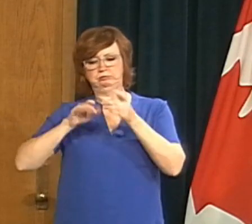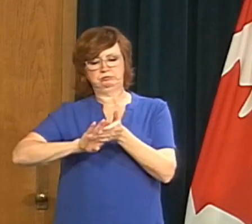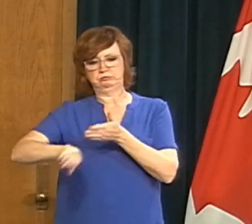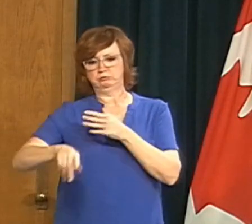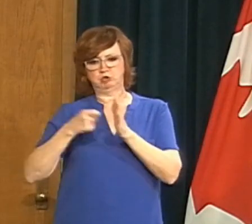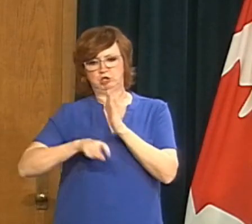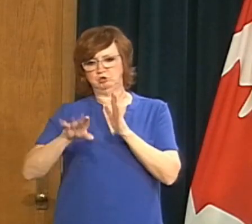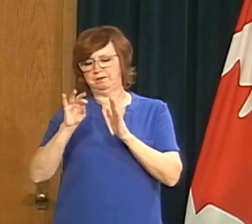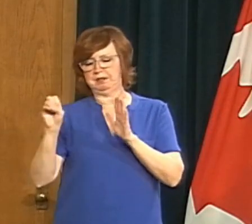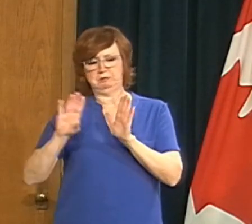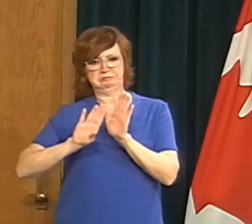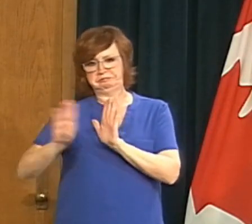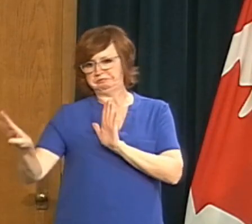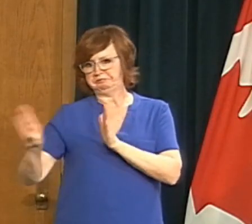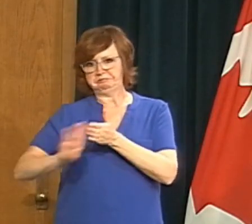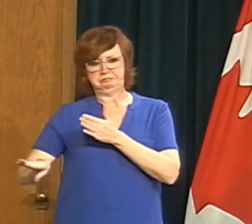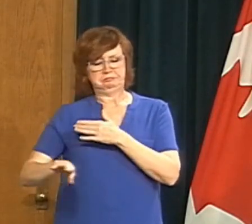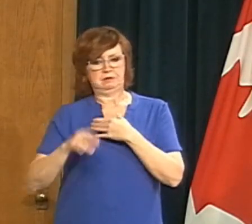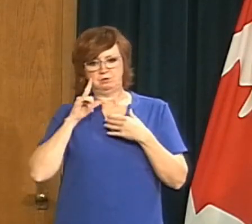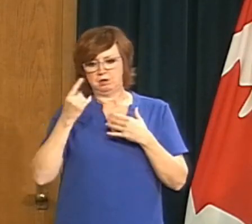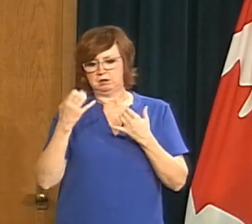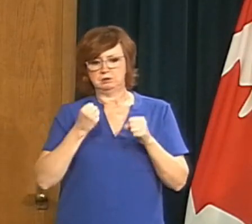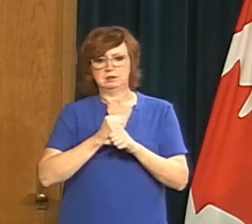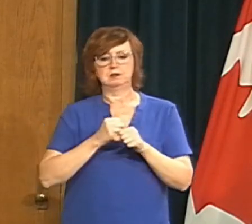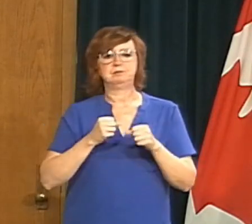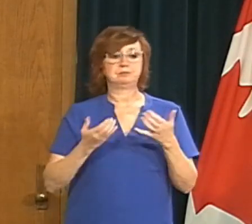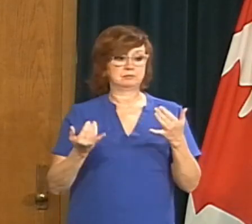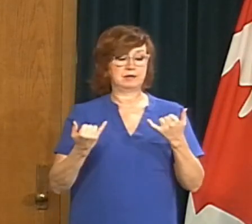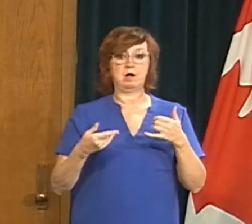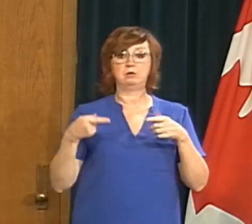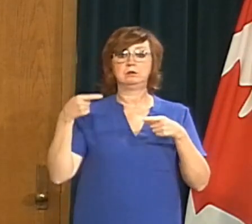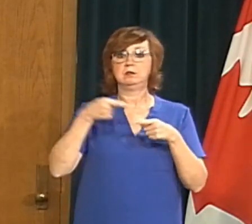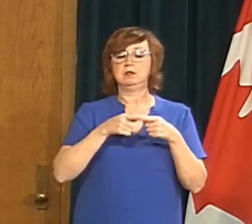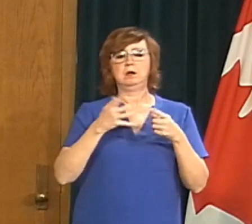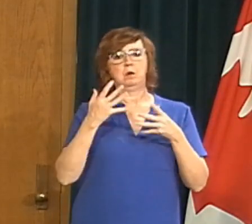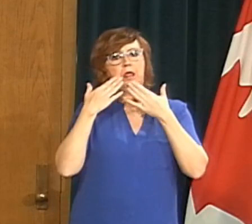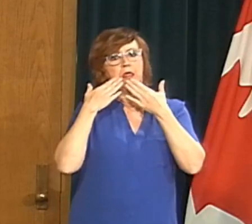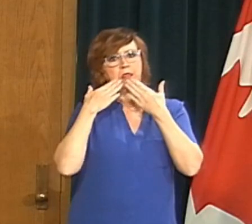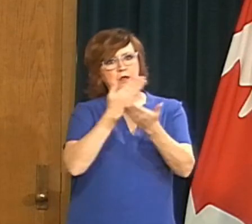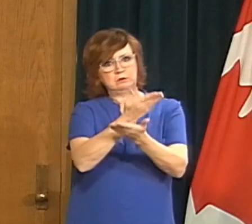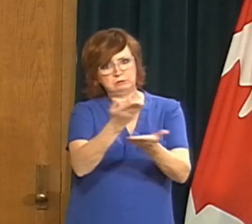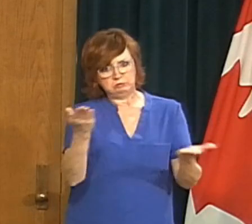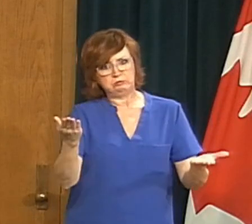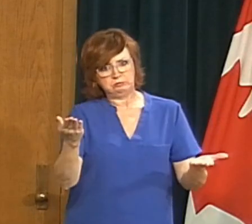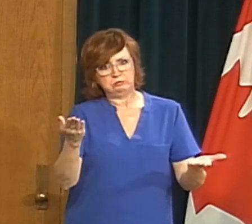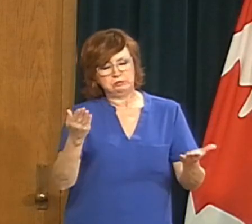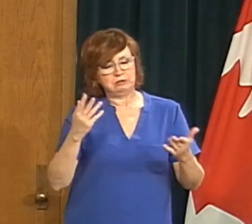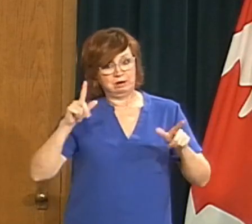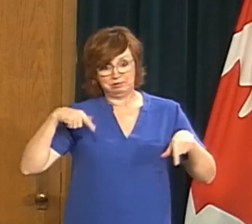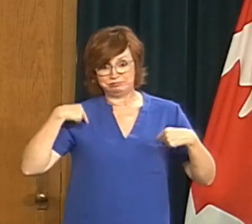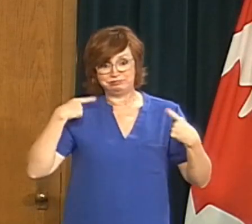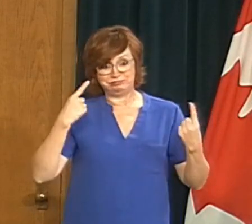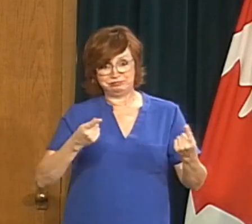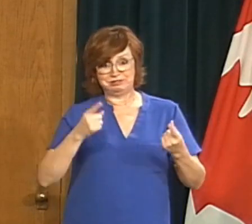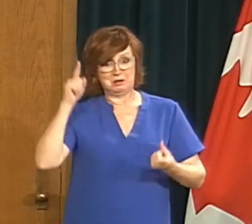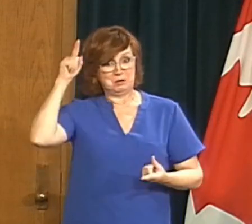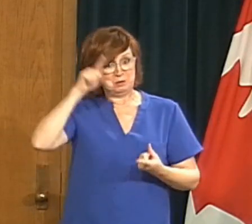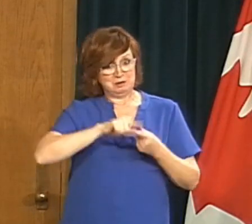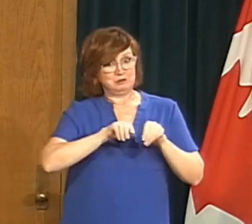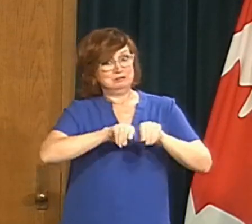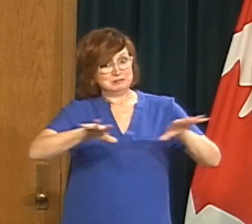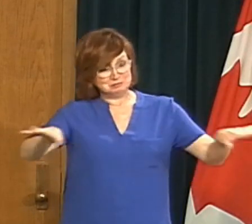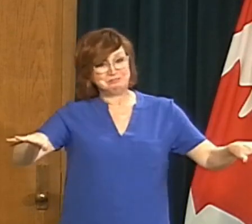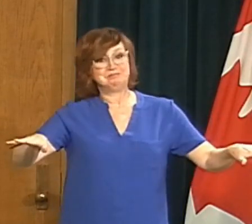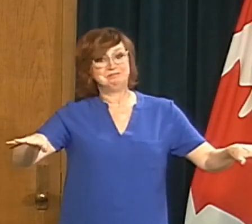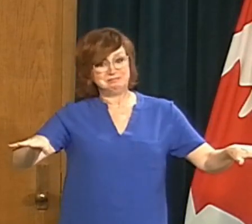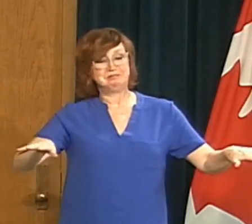thanking everyone across this province for all you are doing to reduce the spread of COVID-19. I think Saskatchewan people are doing a great job